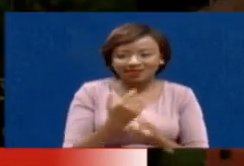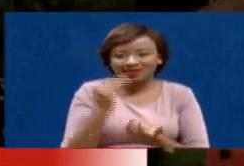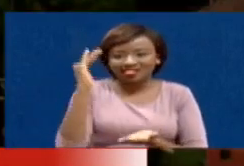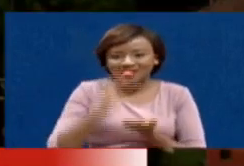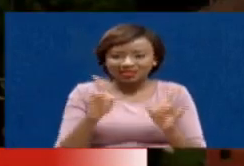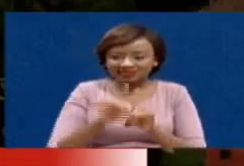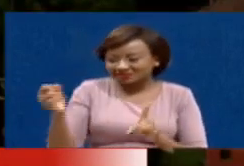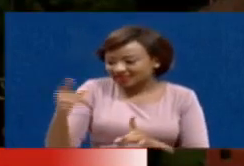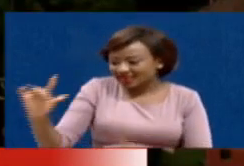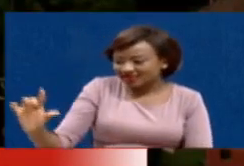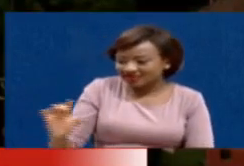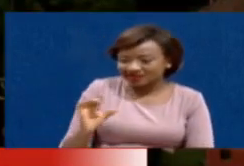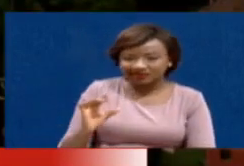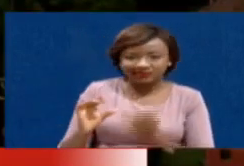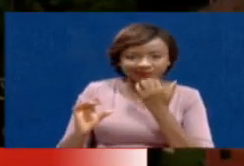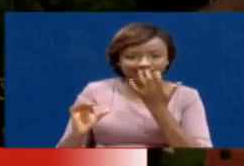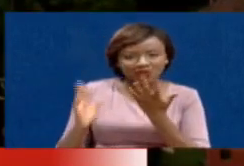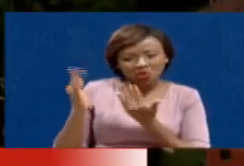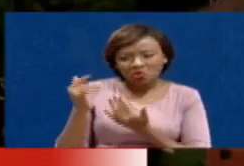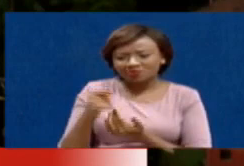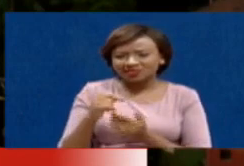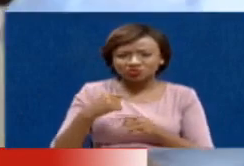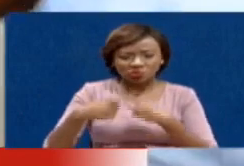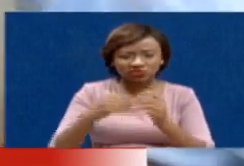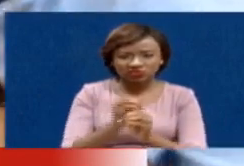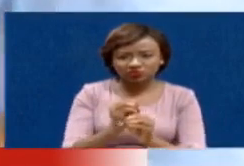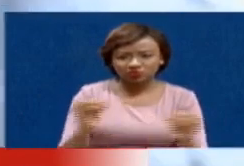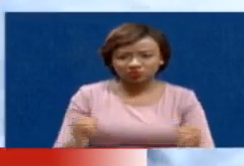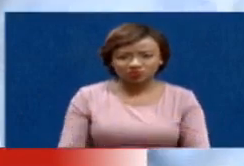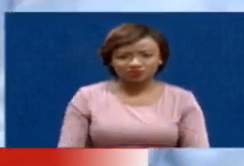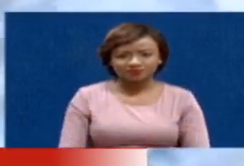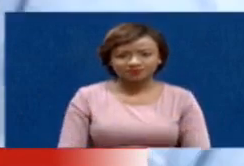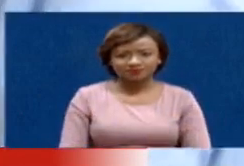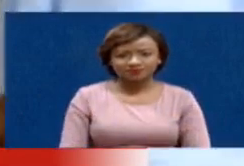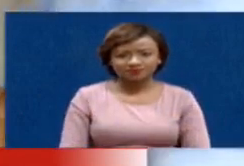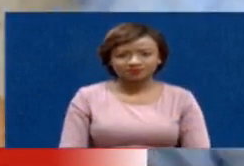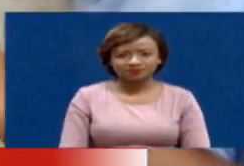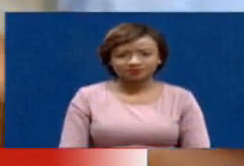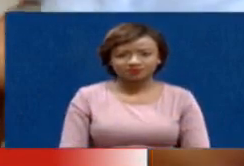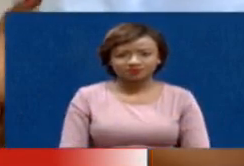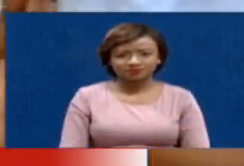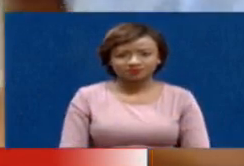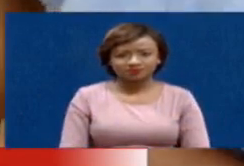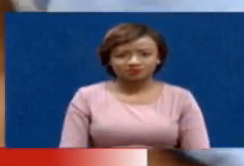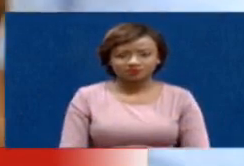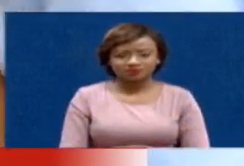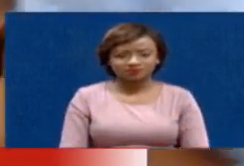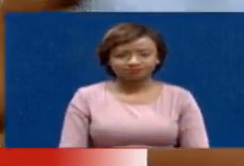of pocket, she hopes the situation does not persist. He's coming back. Andrew,